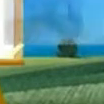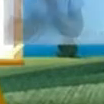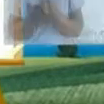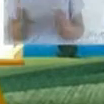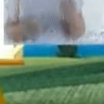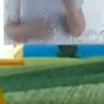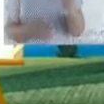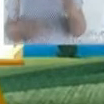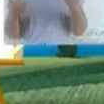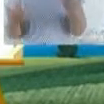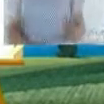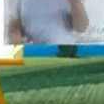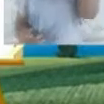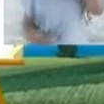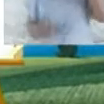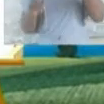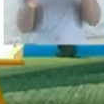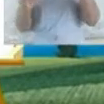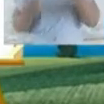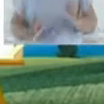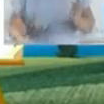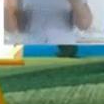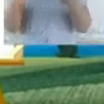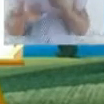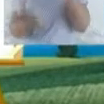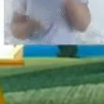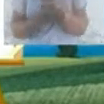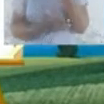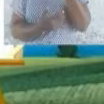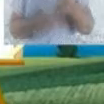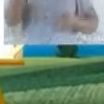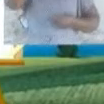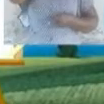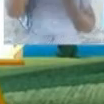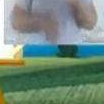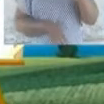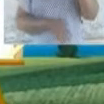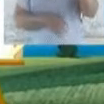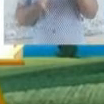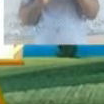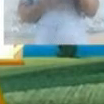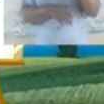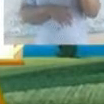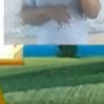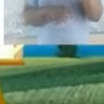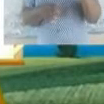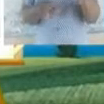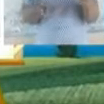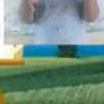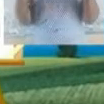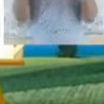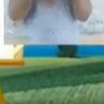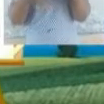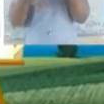As part of the present administration's efforts to curtail the spread of coronavirus COVID-19 ravaging the country and the world at large,